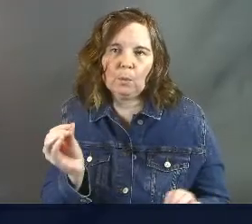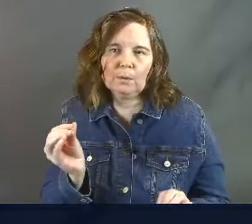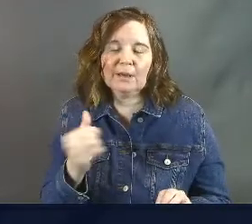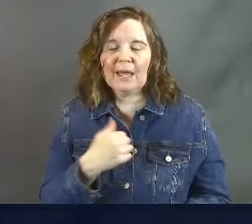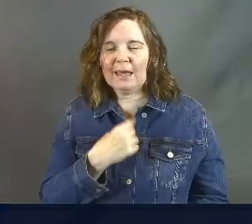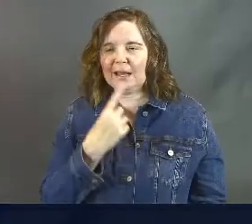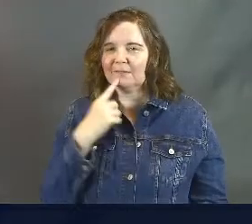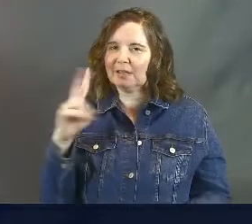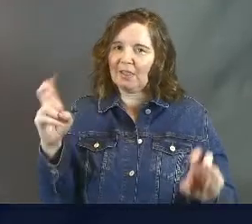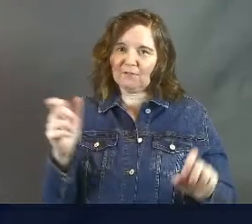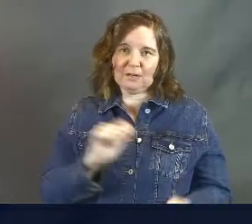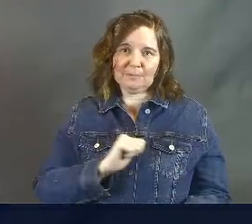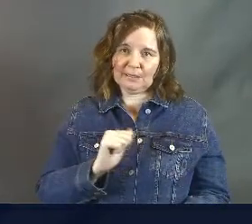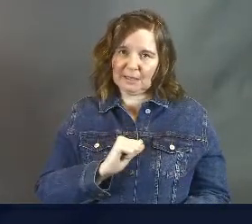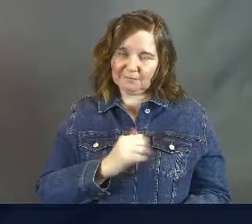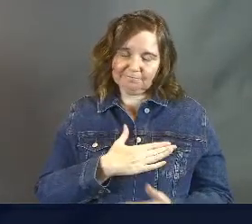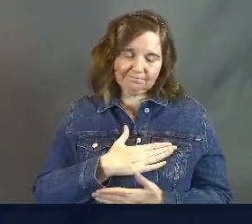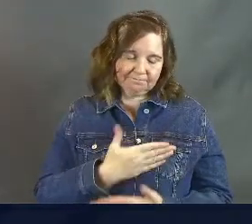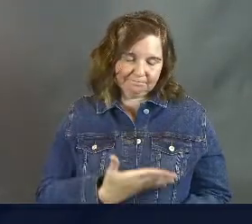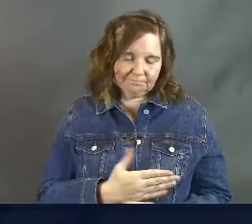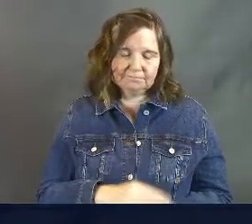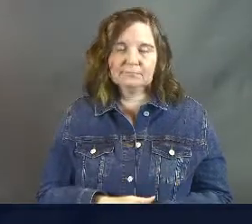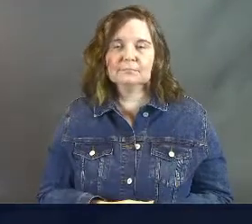And I've said that phrase myself before.